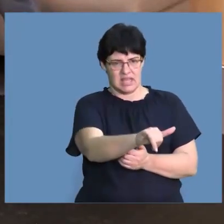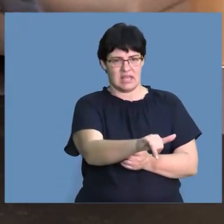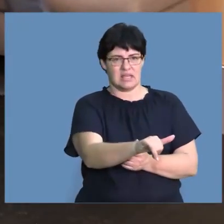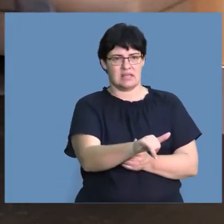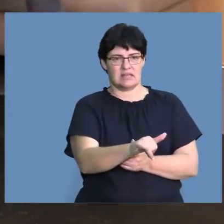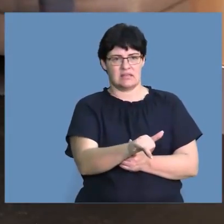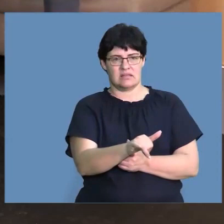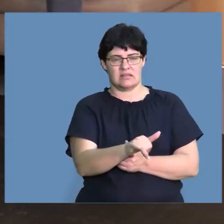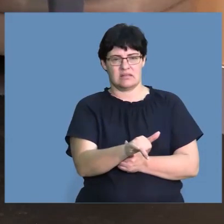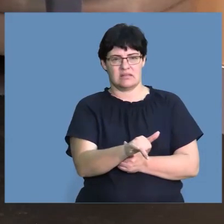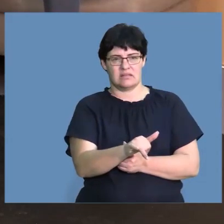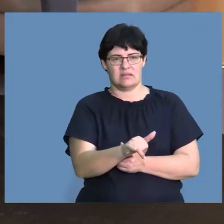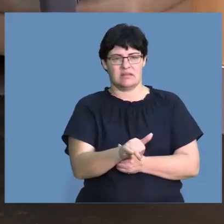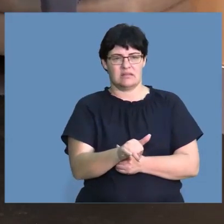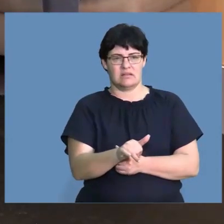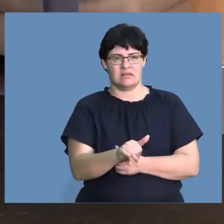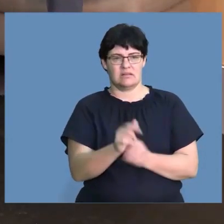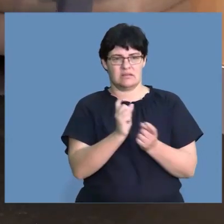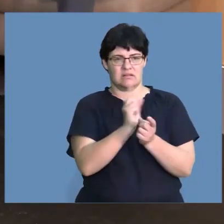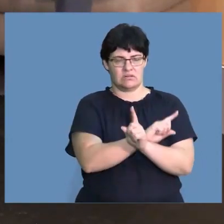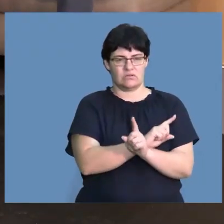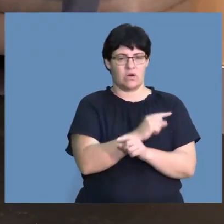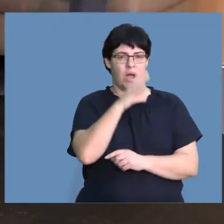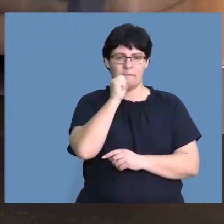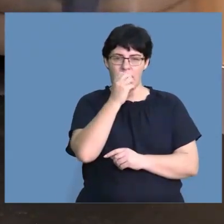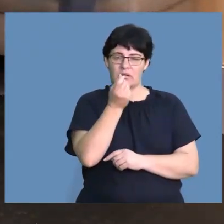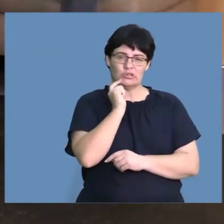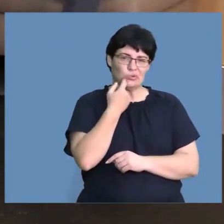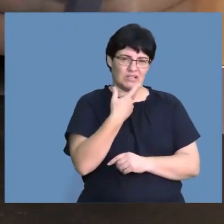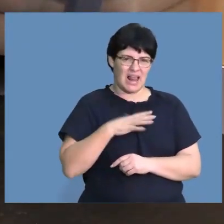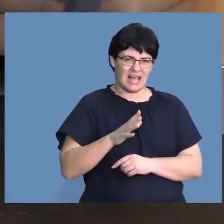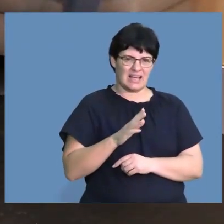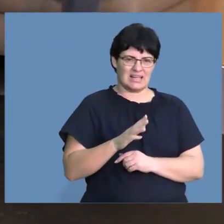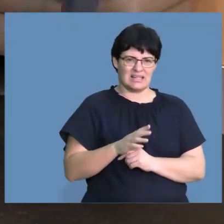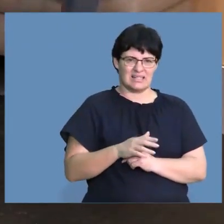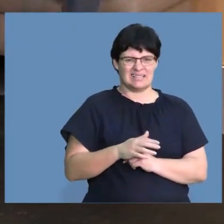can stay there. I'm staying. Yeah, you can stay there. Do you like marshmallows?